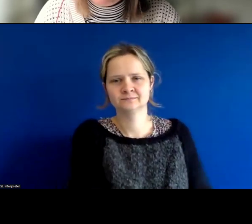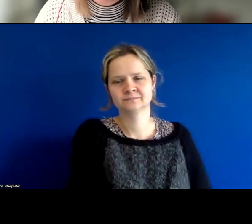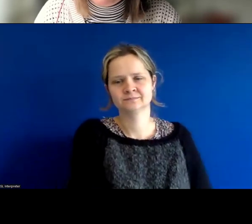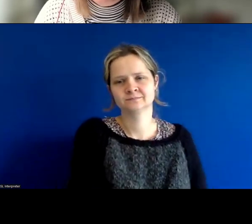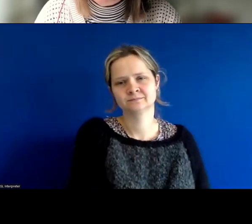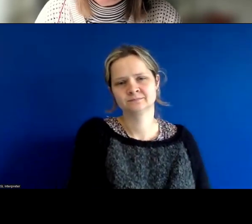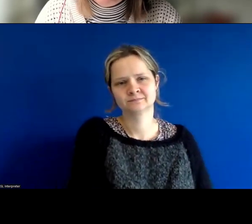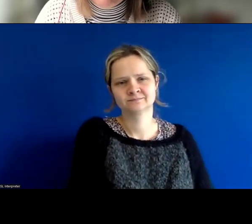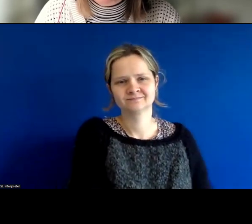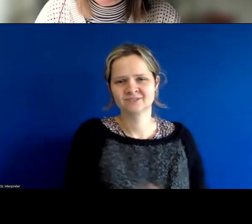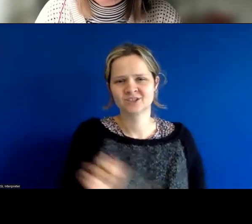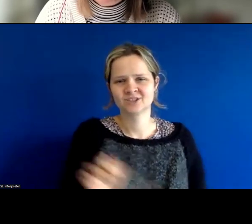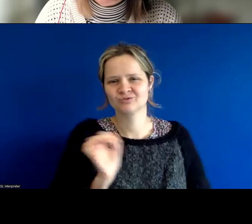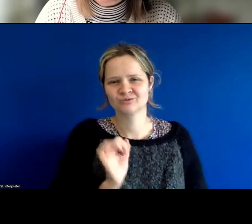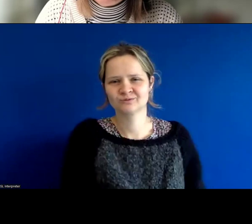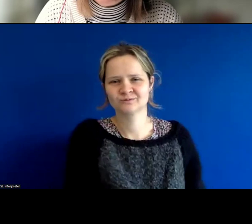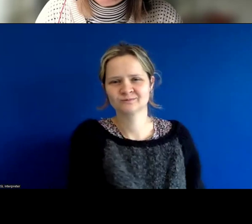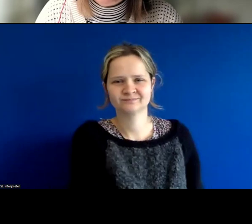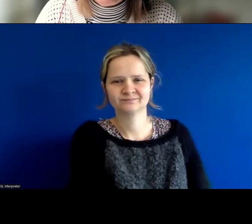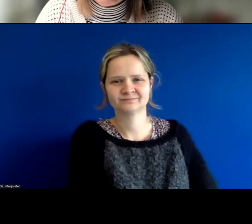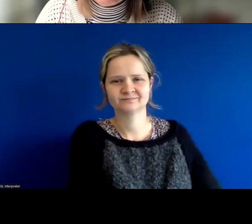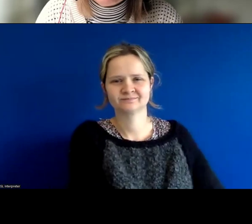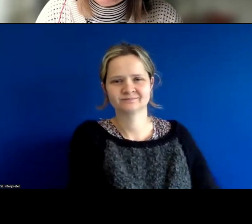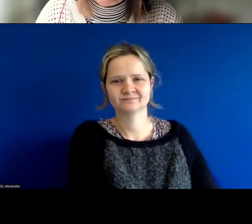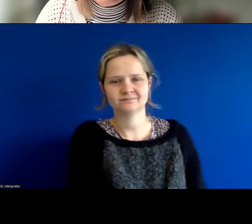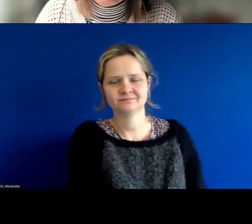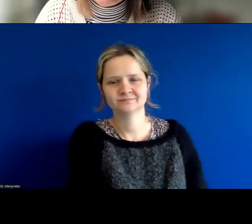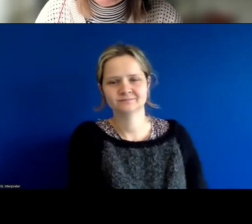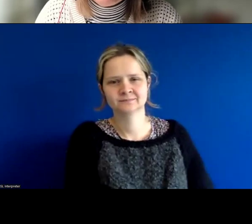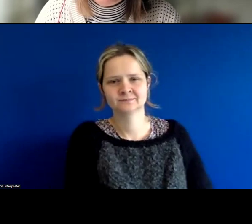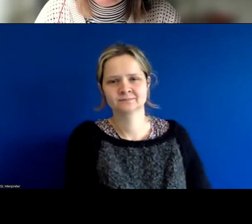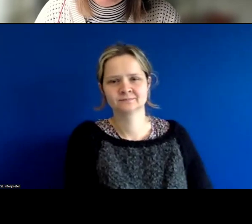No, I can't see. No, might have to at the end, view details.